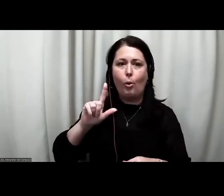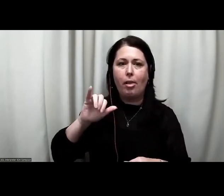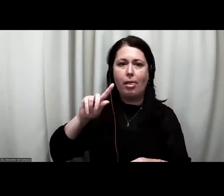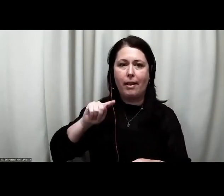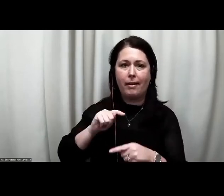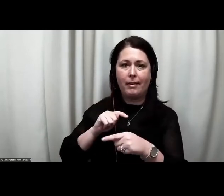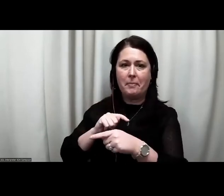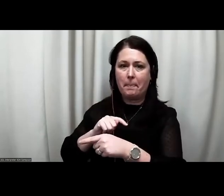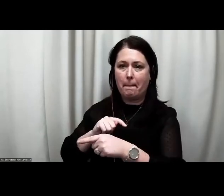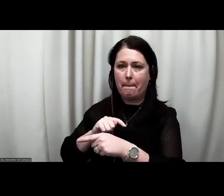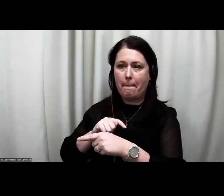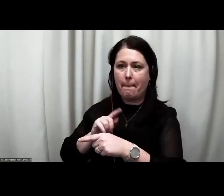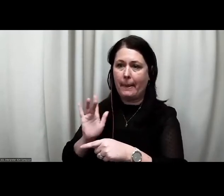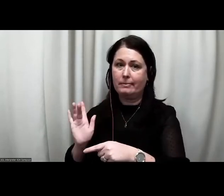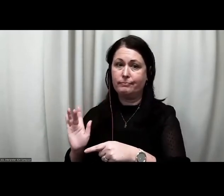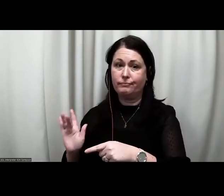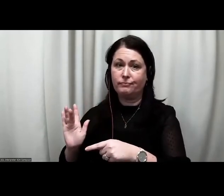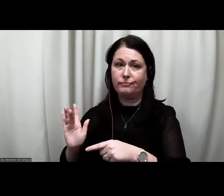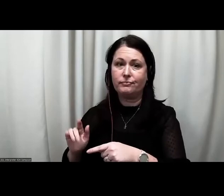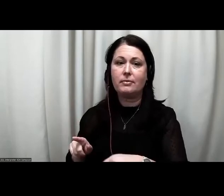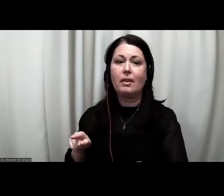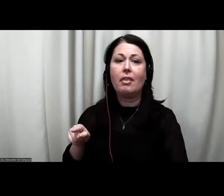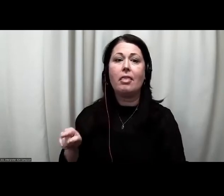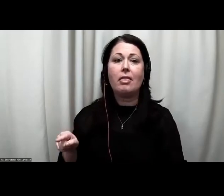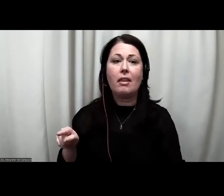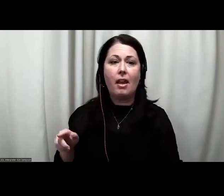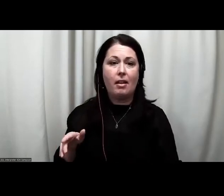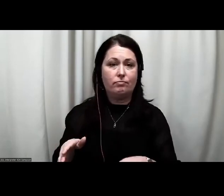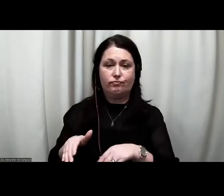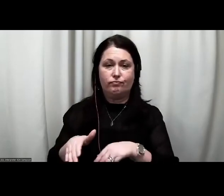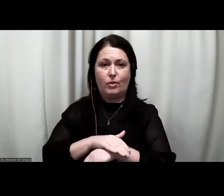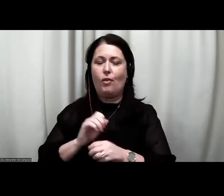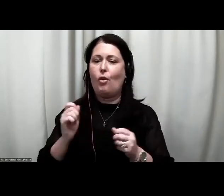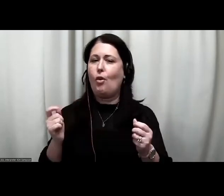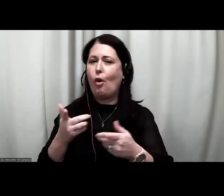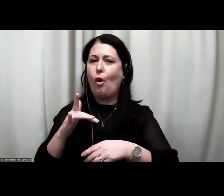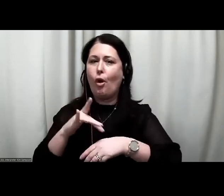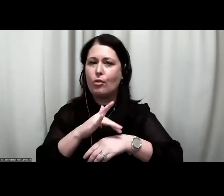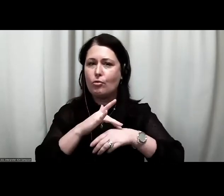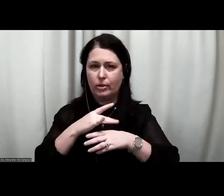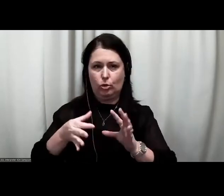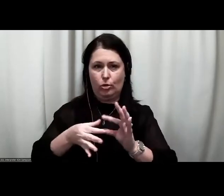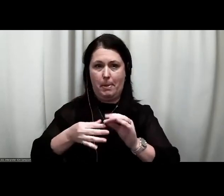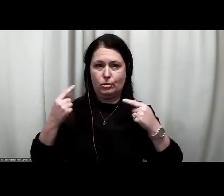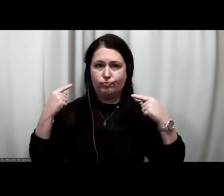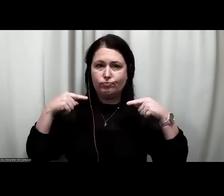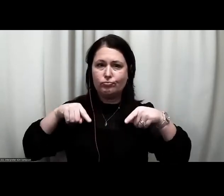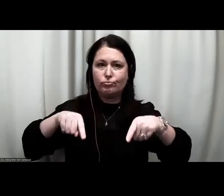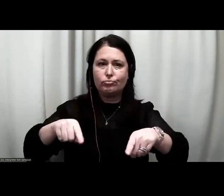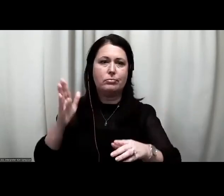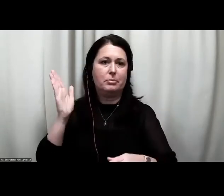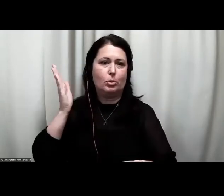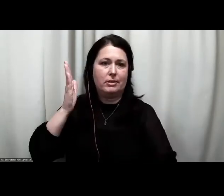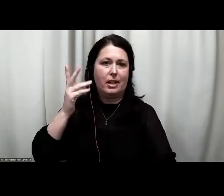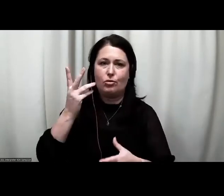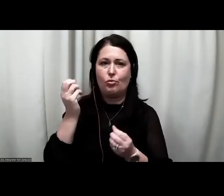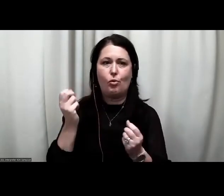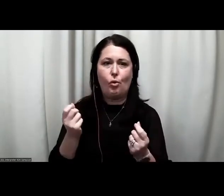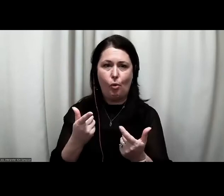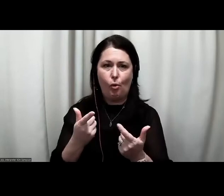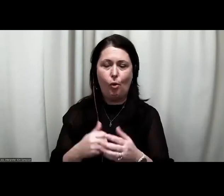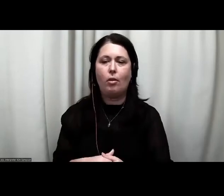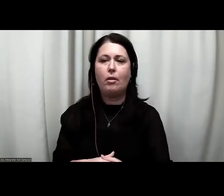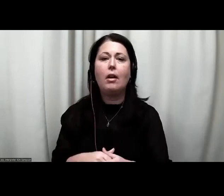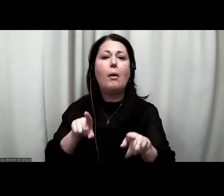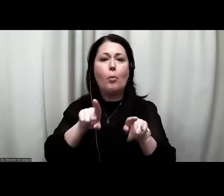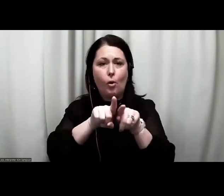site. She shared a link covering all of these resources mentioned in today's presentation, and we also